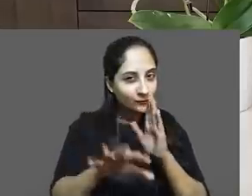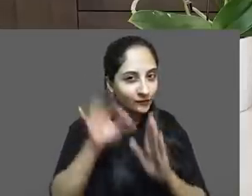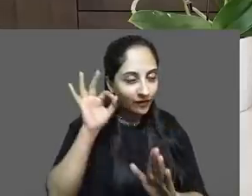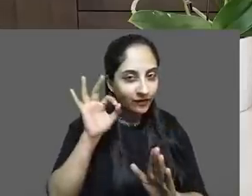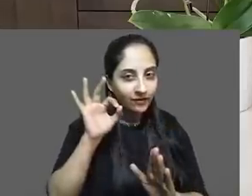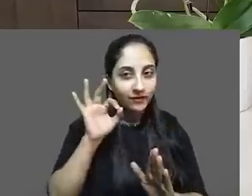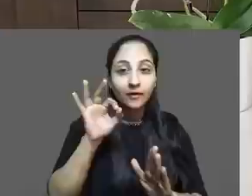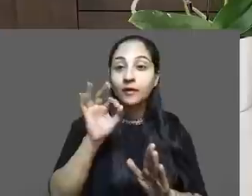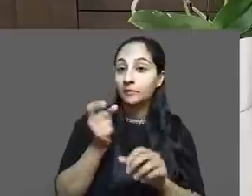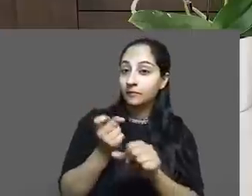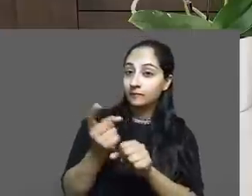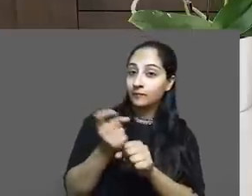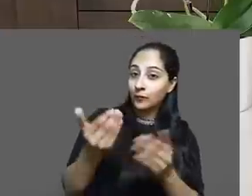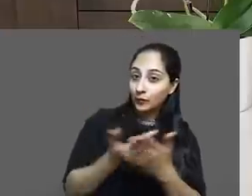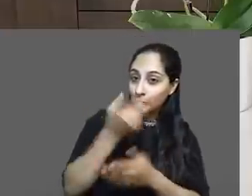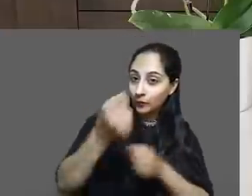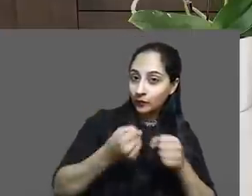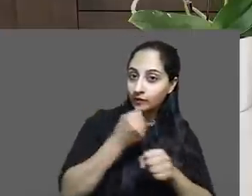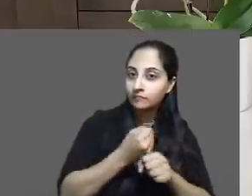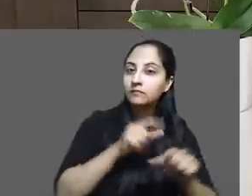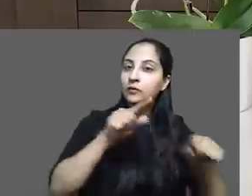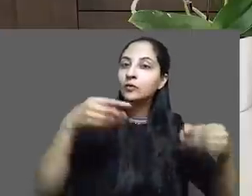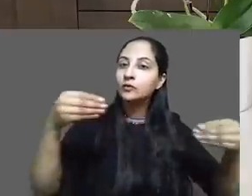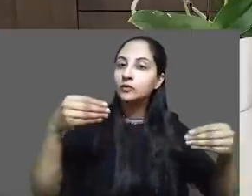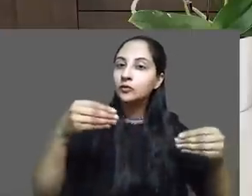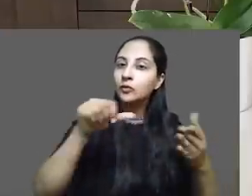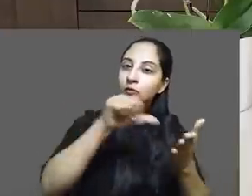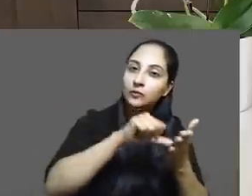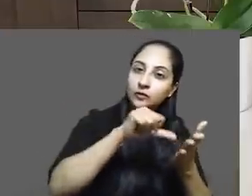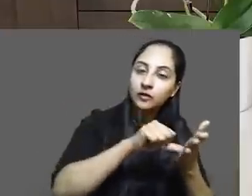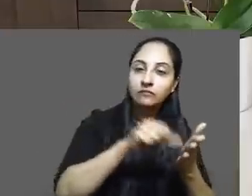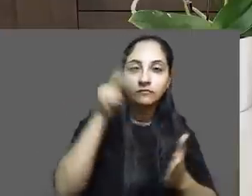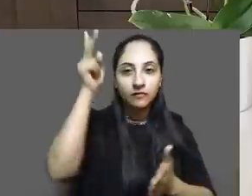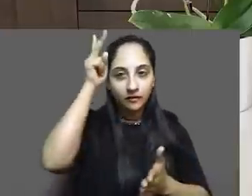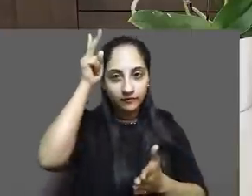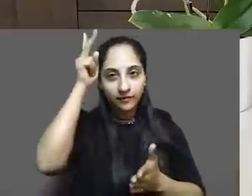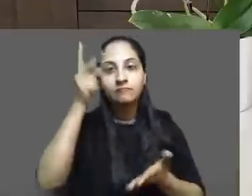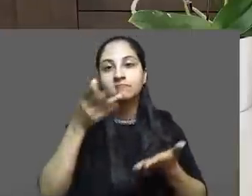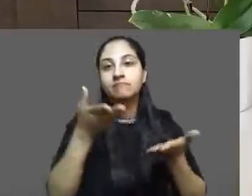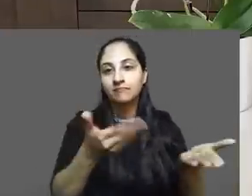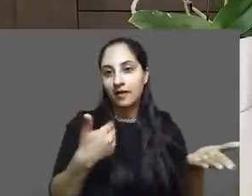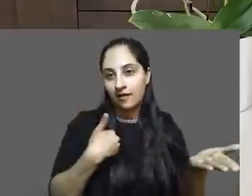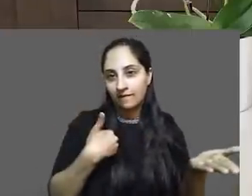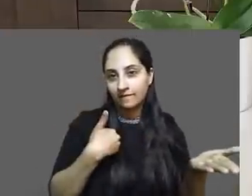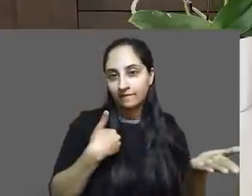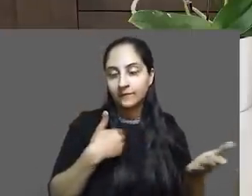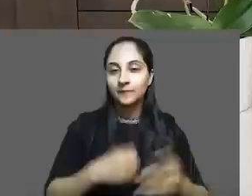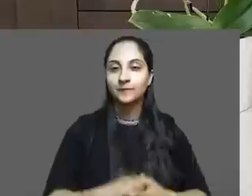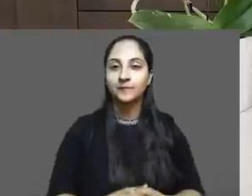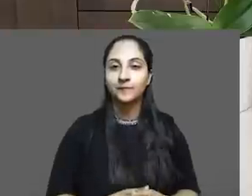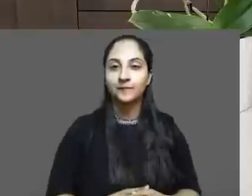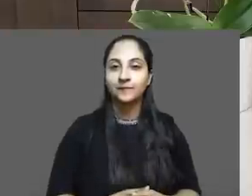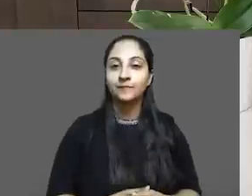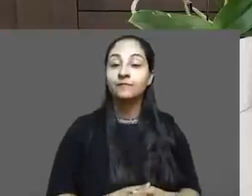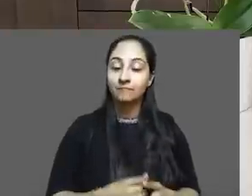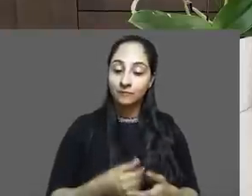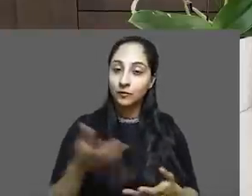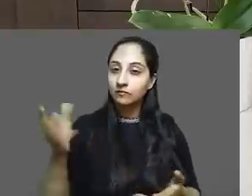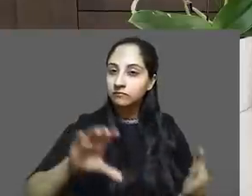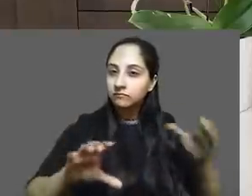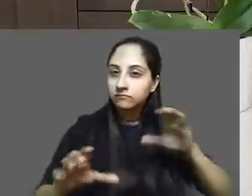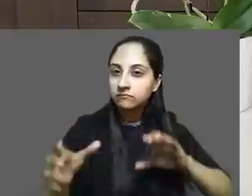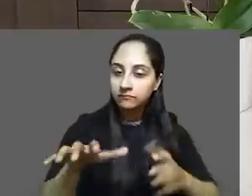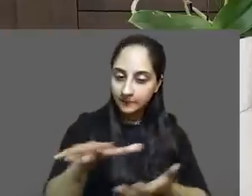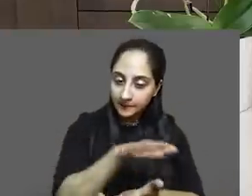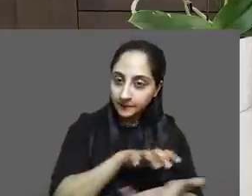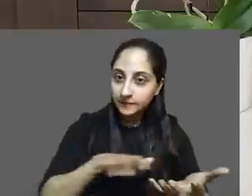unusual to find, but we find them at all Afghan and Iranian store around Nowruz. So now that we mixed and put them